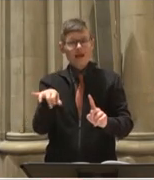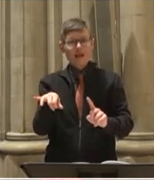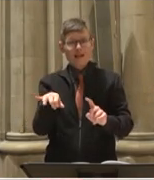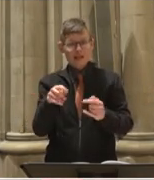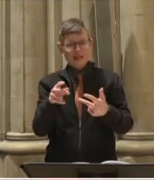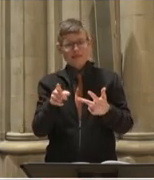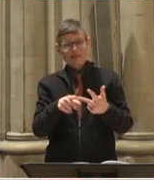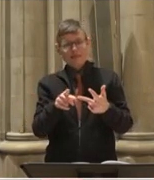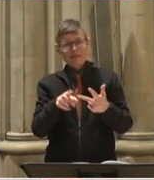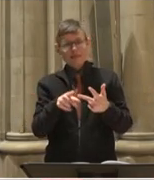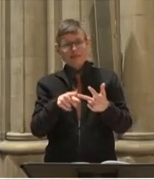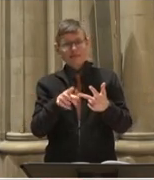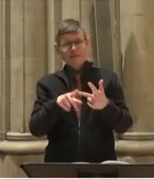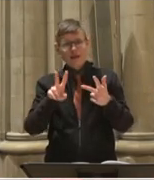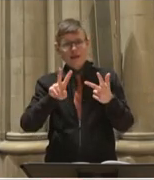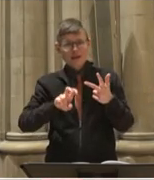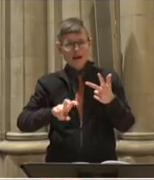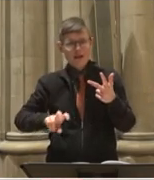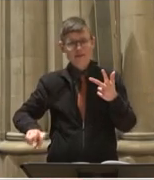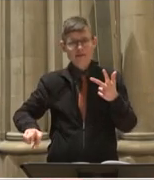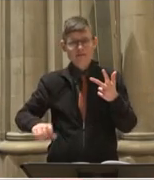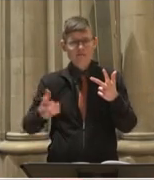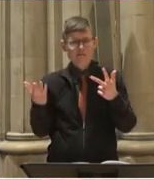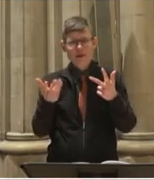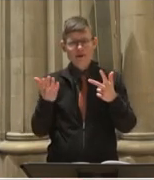final analysis, it is